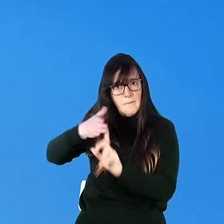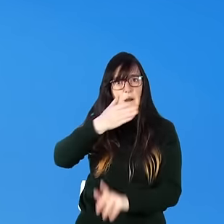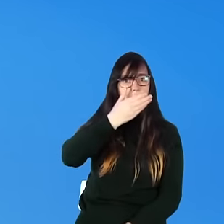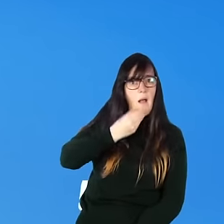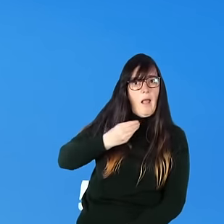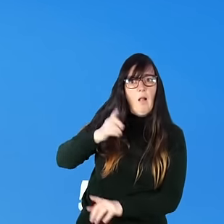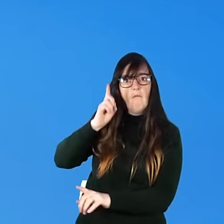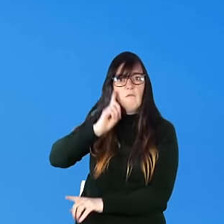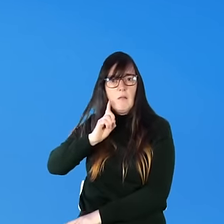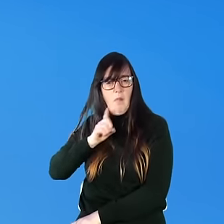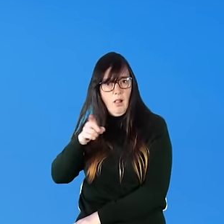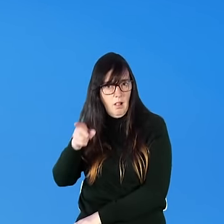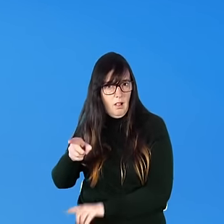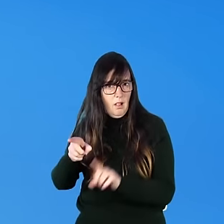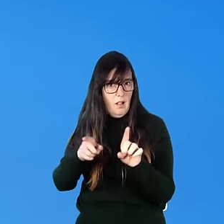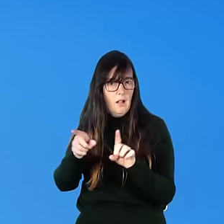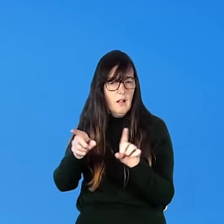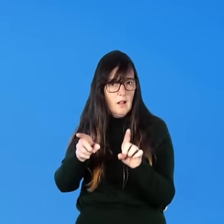very much.